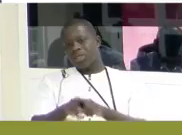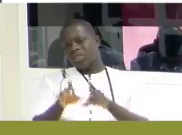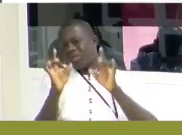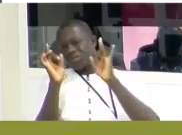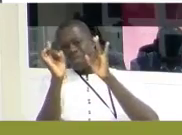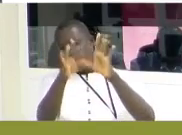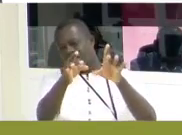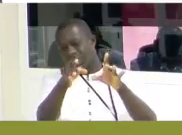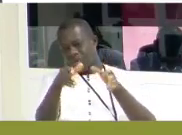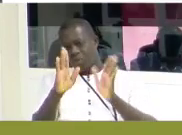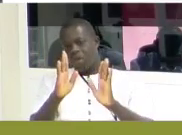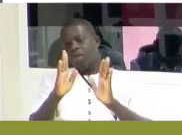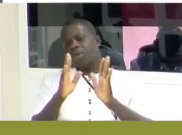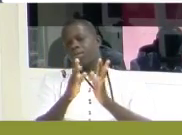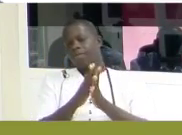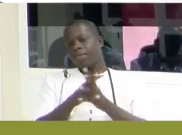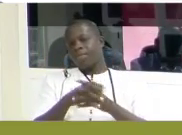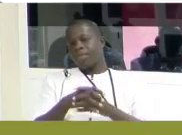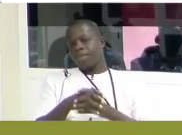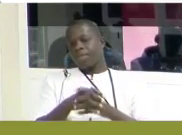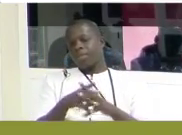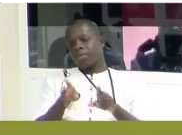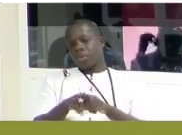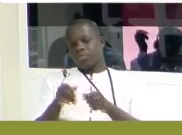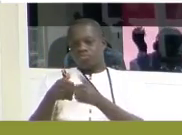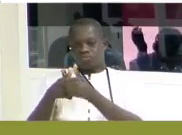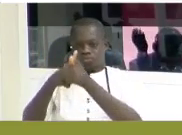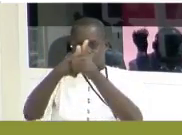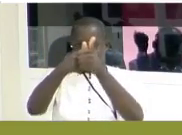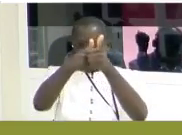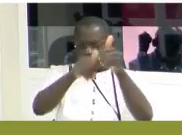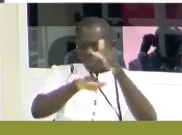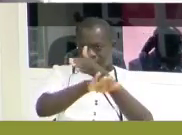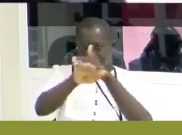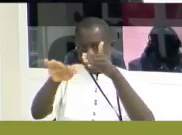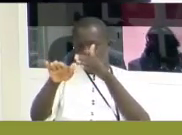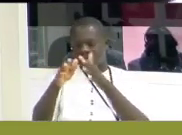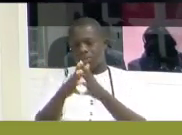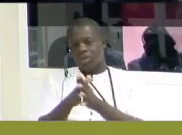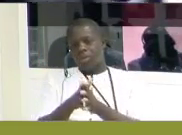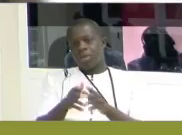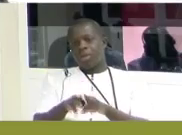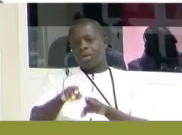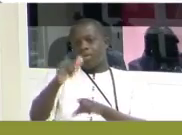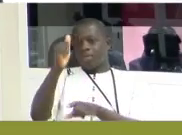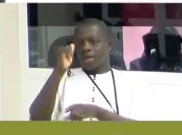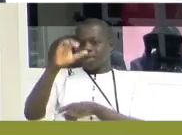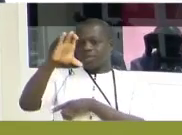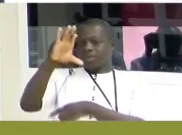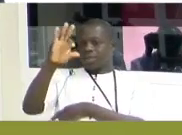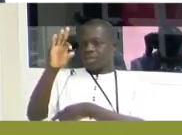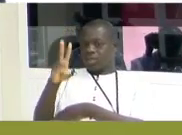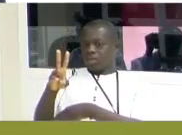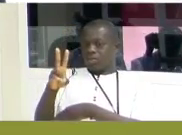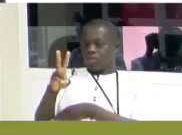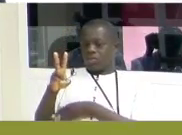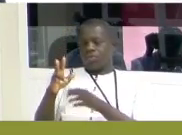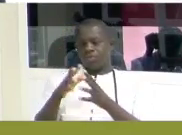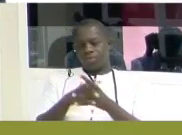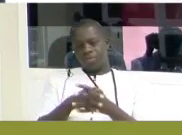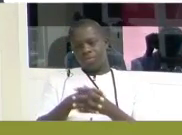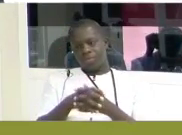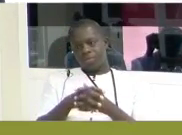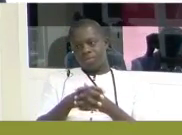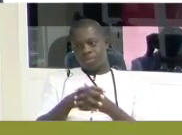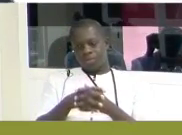of. So they escorted me downstairs behind the C2U, that's the counter-terrorism unit.